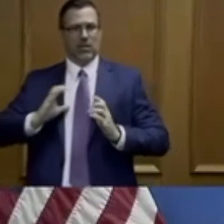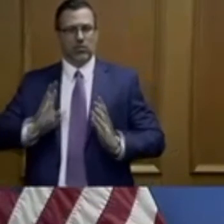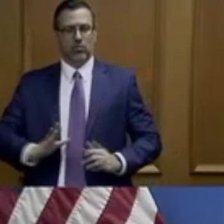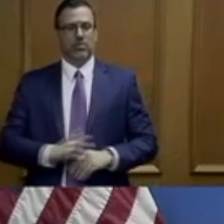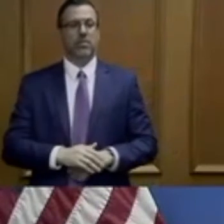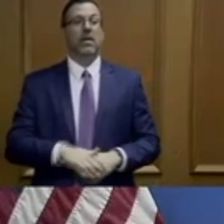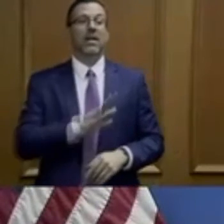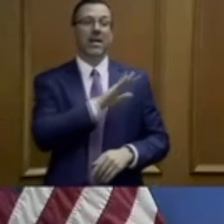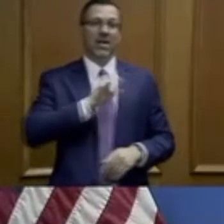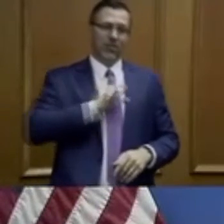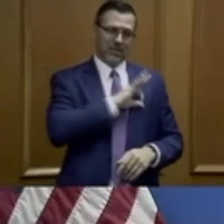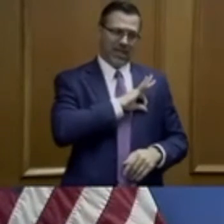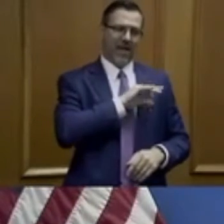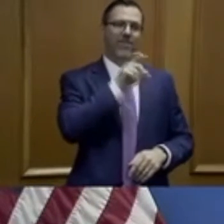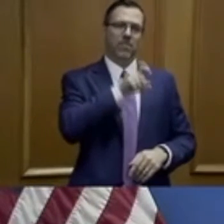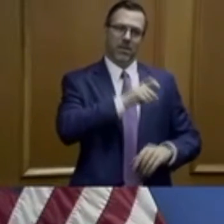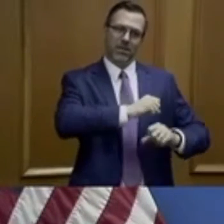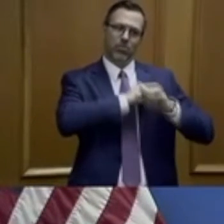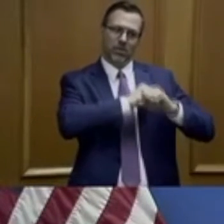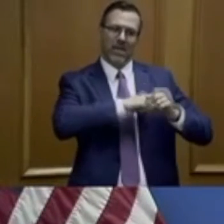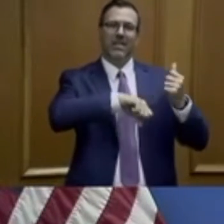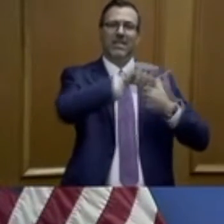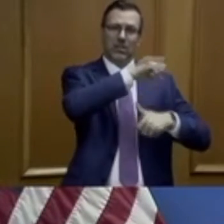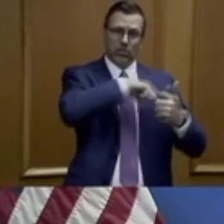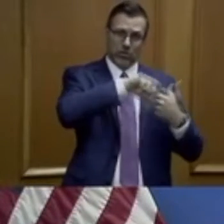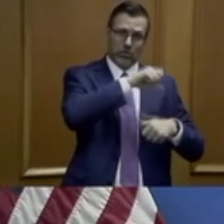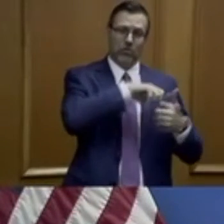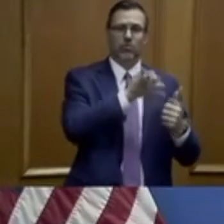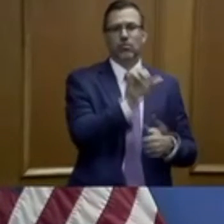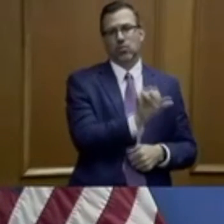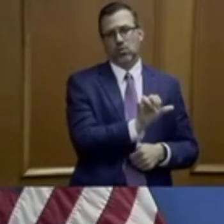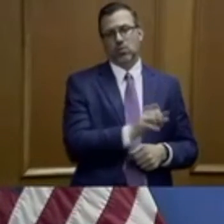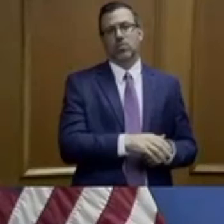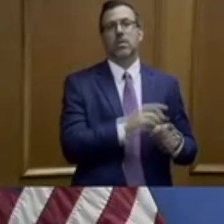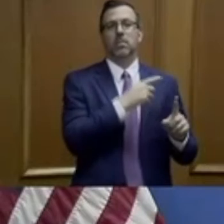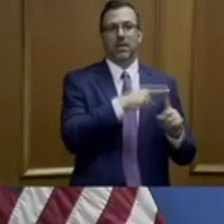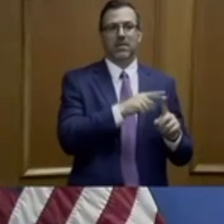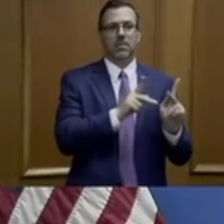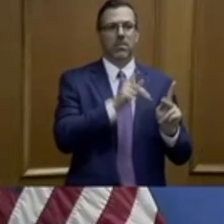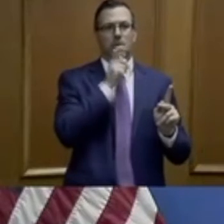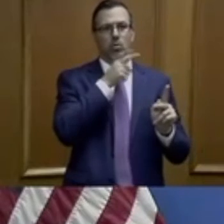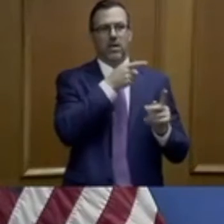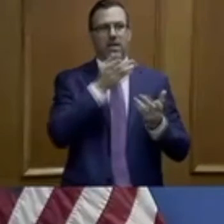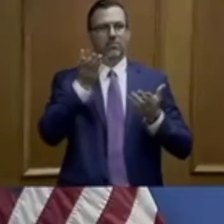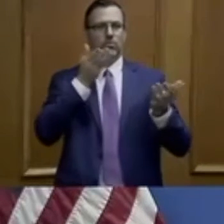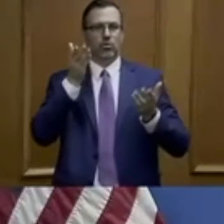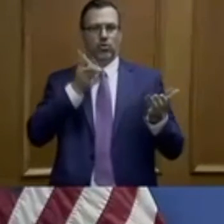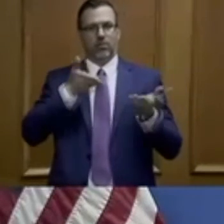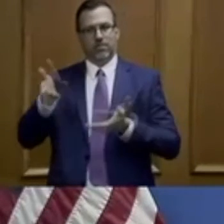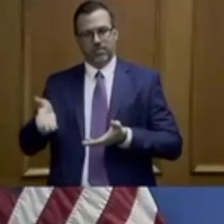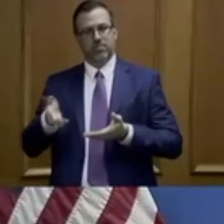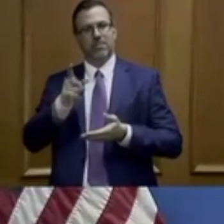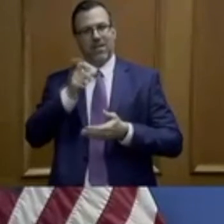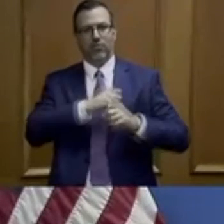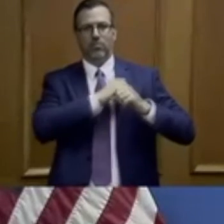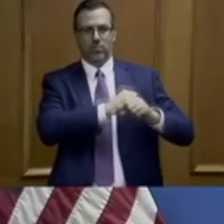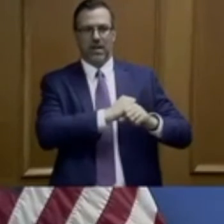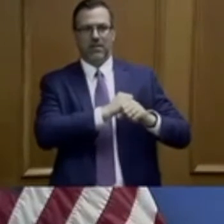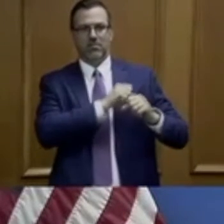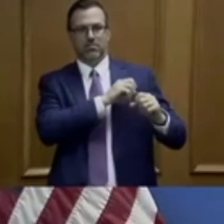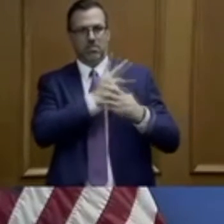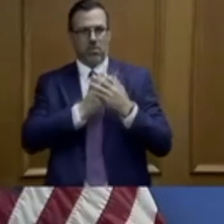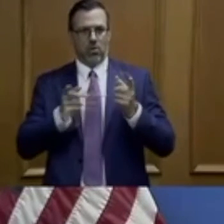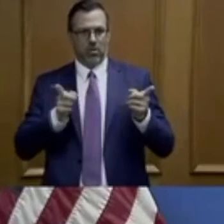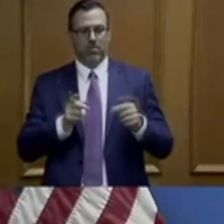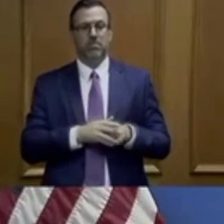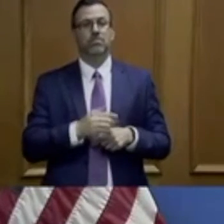themselves and their coworkers as well as the people that they serve. We're giving these businesses very